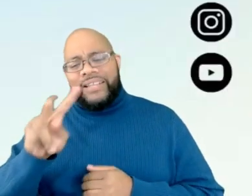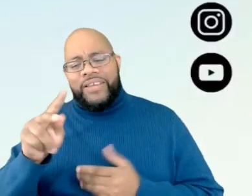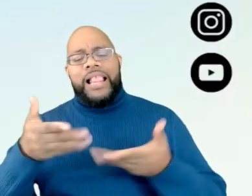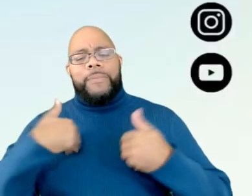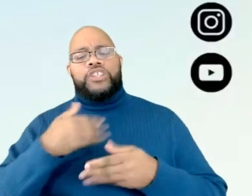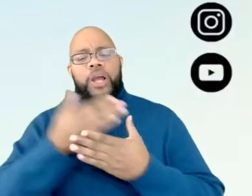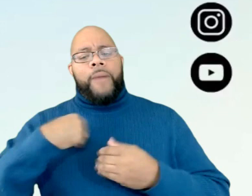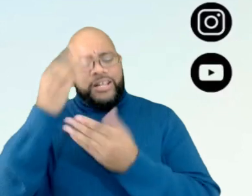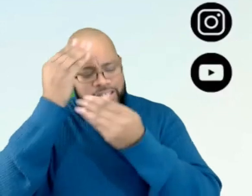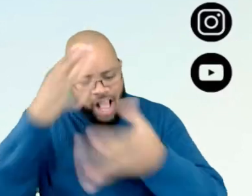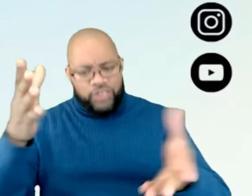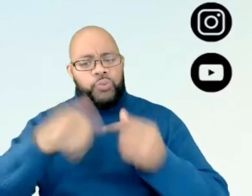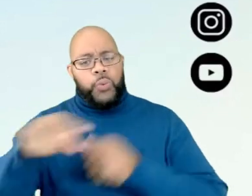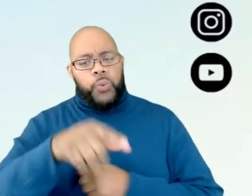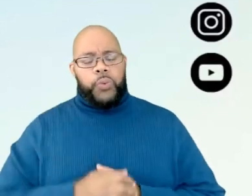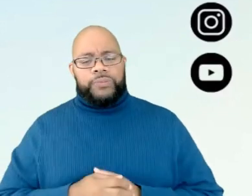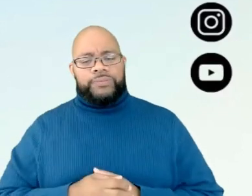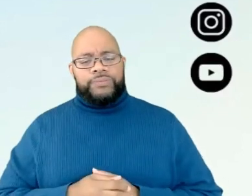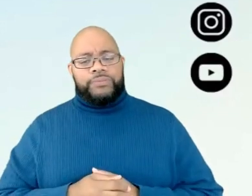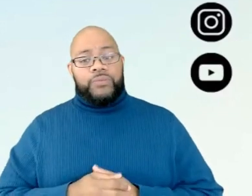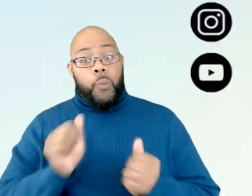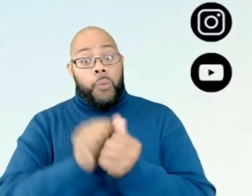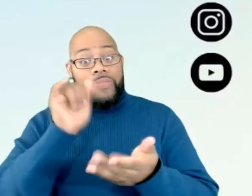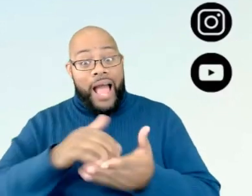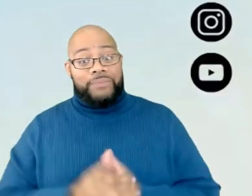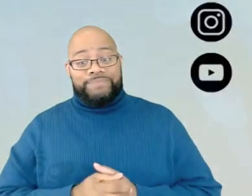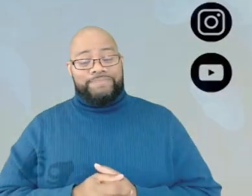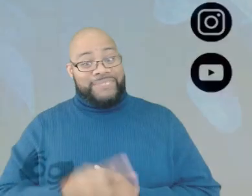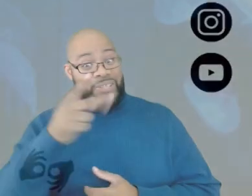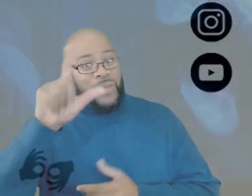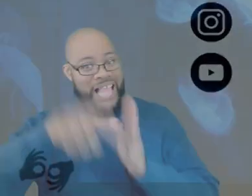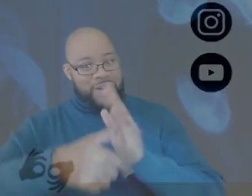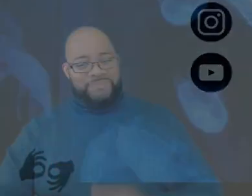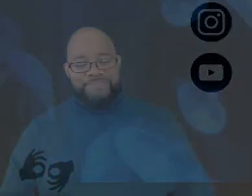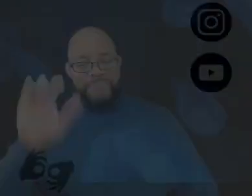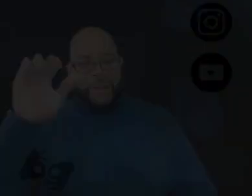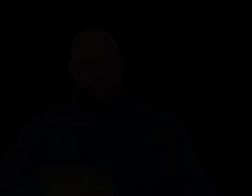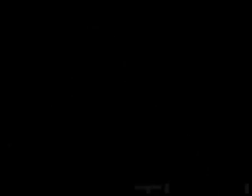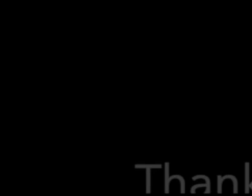for letting me share my knowledge with you all. And with that, I'll see you later.